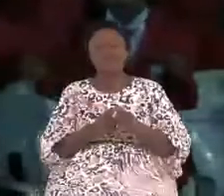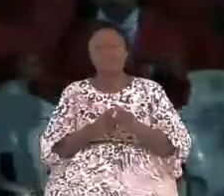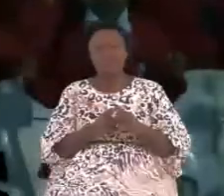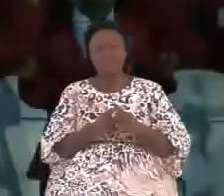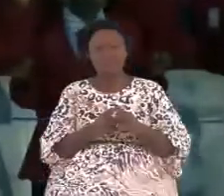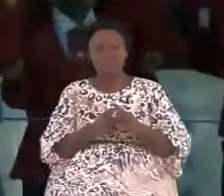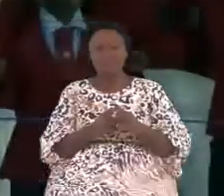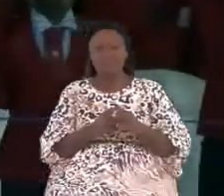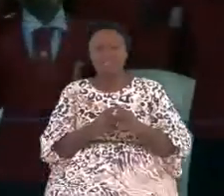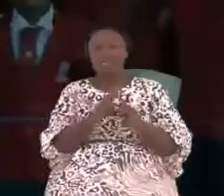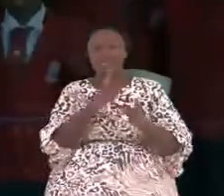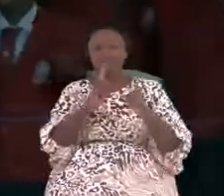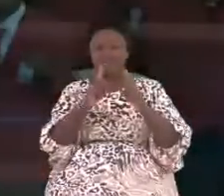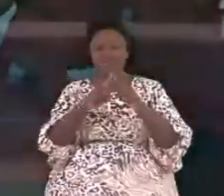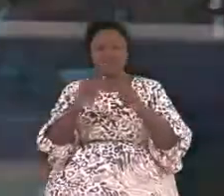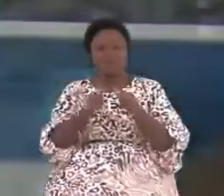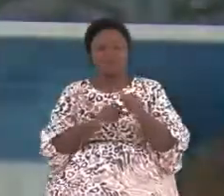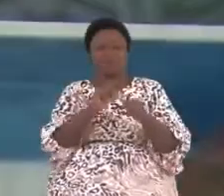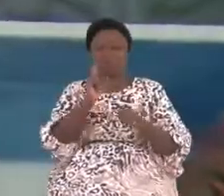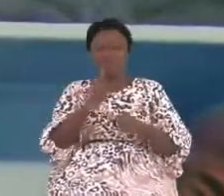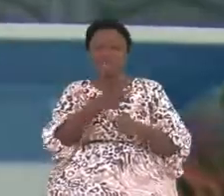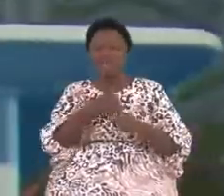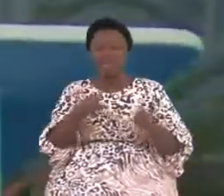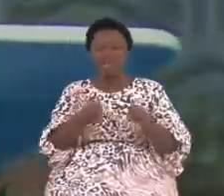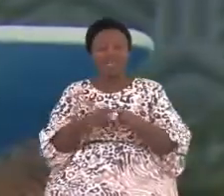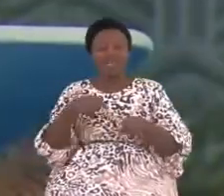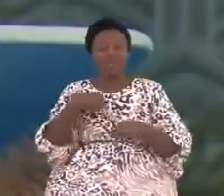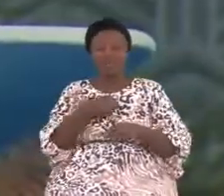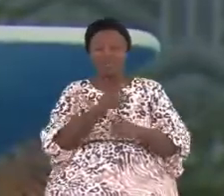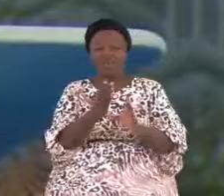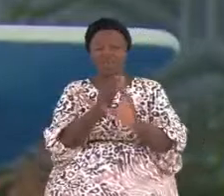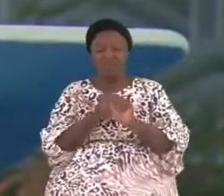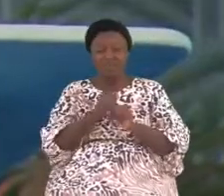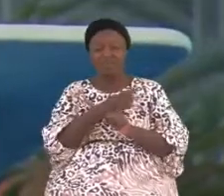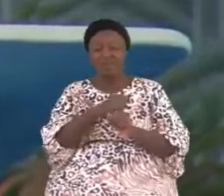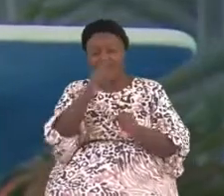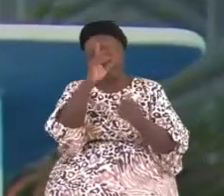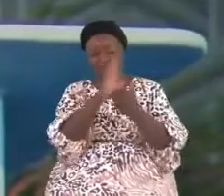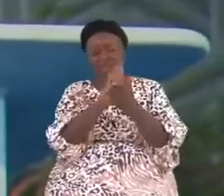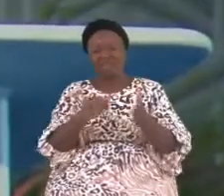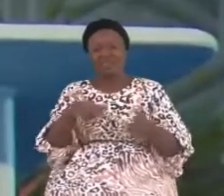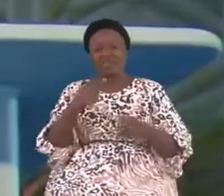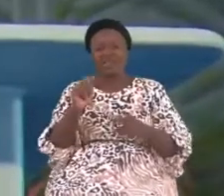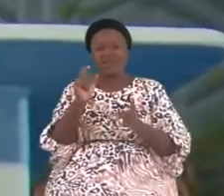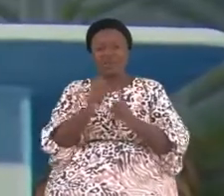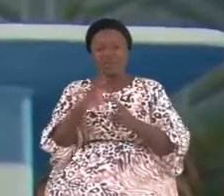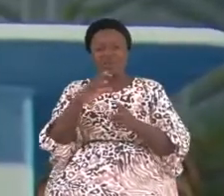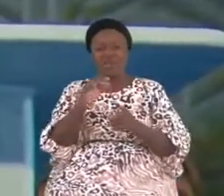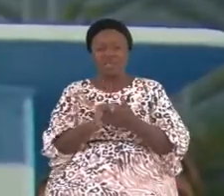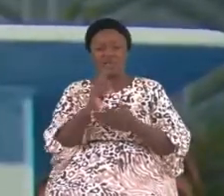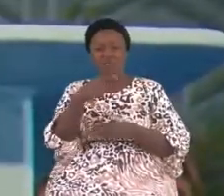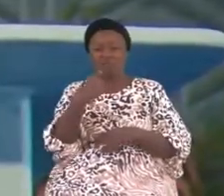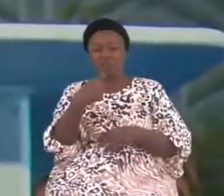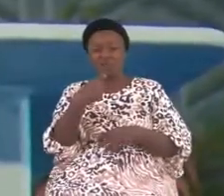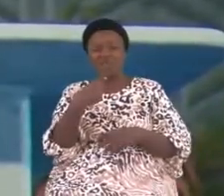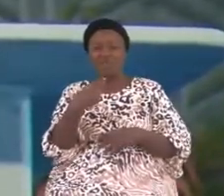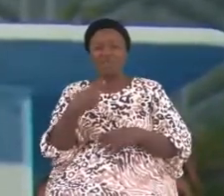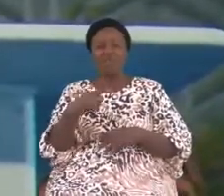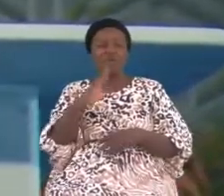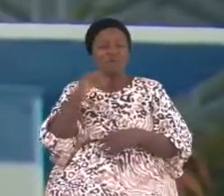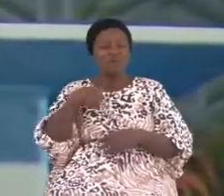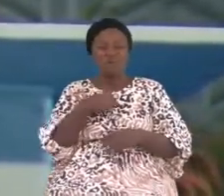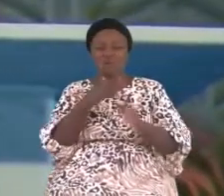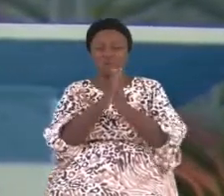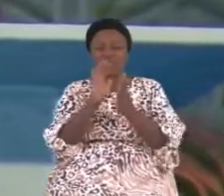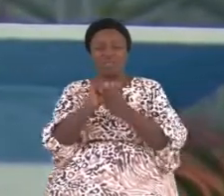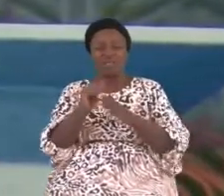Speak to everyone. And as you receive and believe the word you speak, we pray your